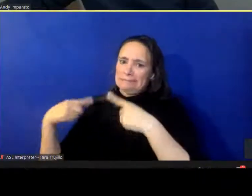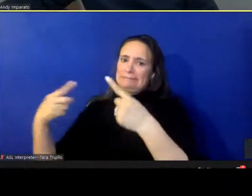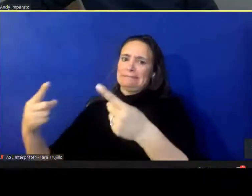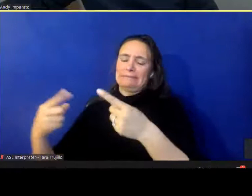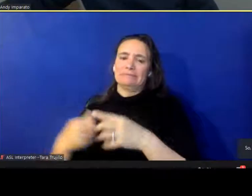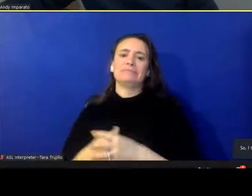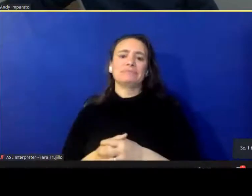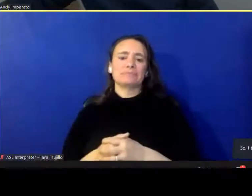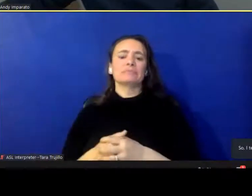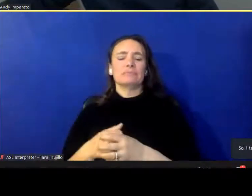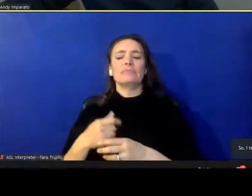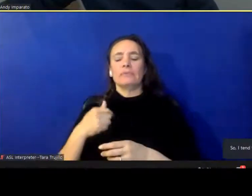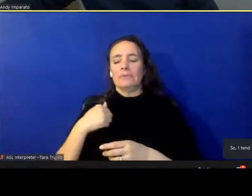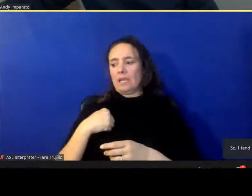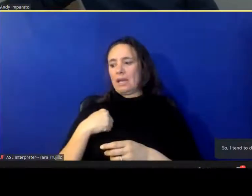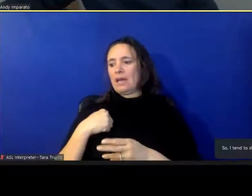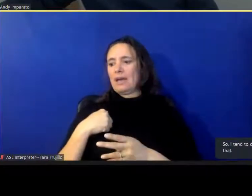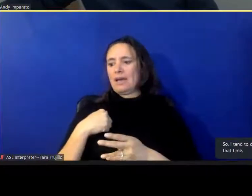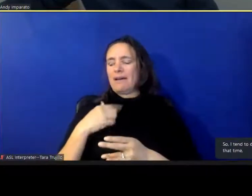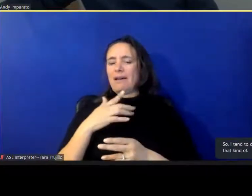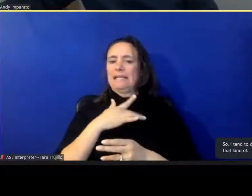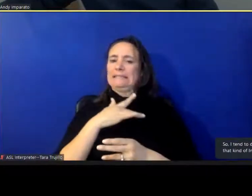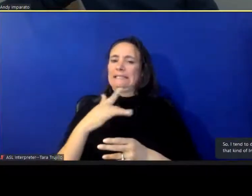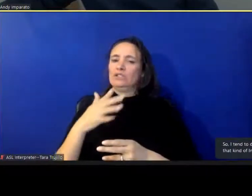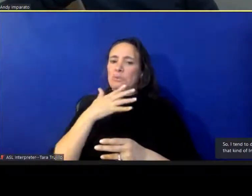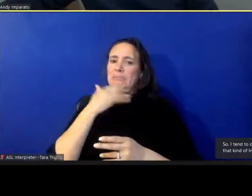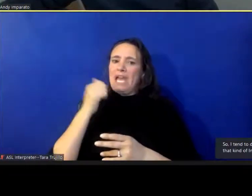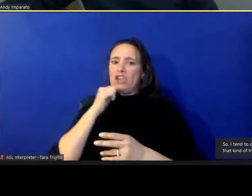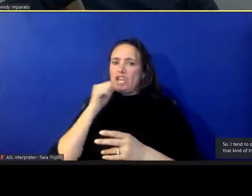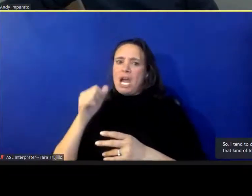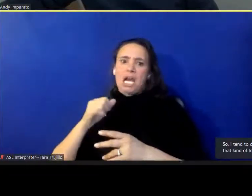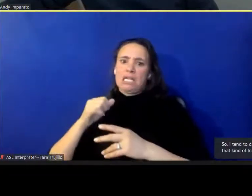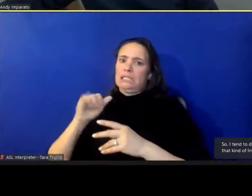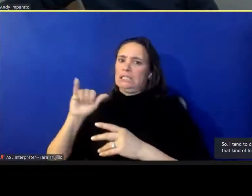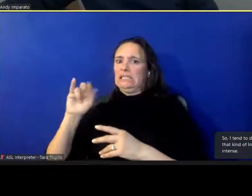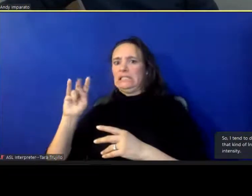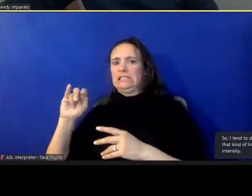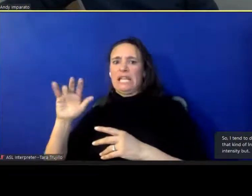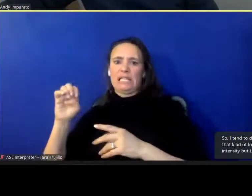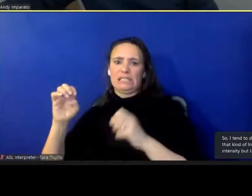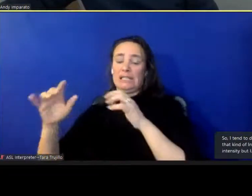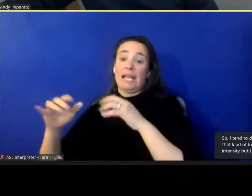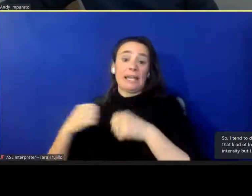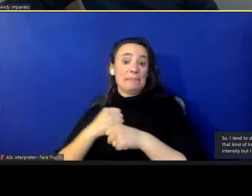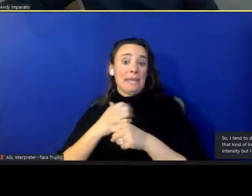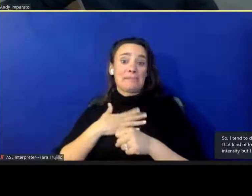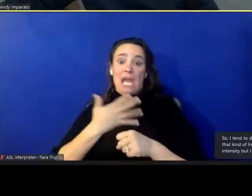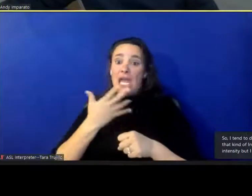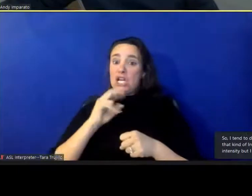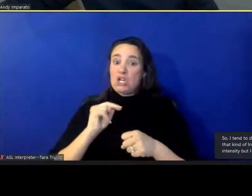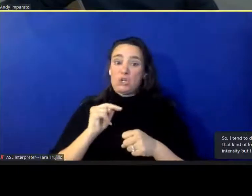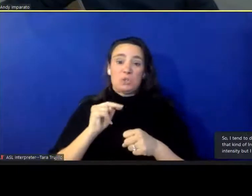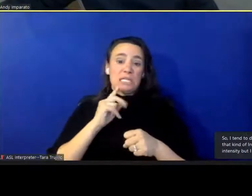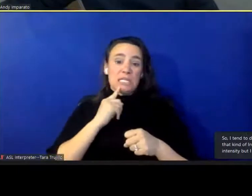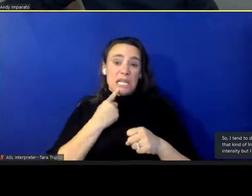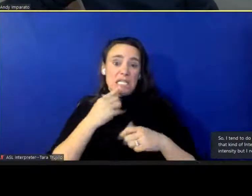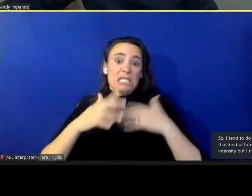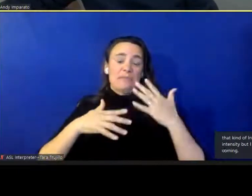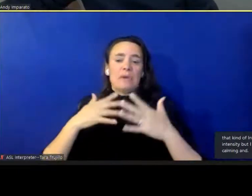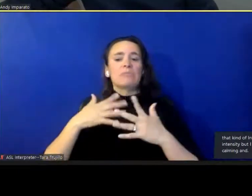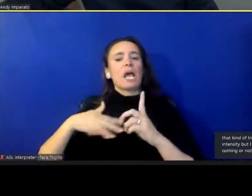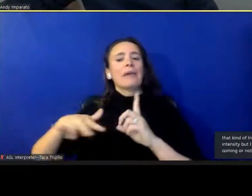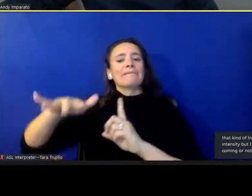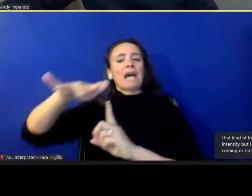do better when I'm not around that kind of intensity. I can generate my own intensity, but I need my environment to be calming and